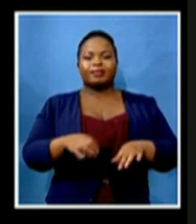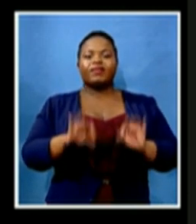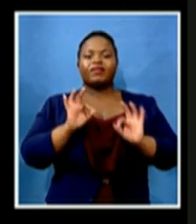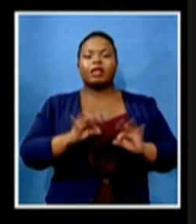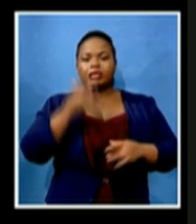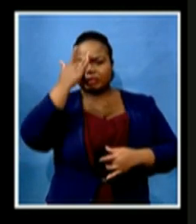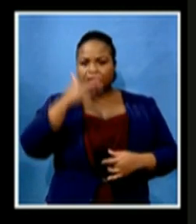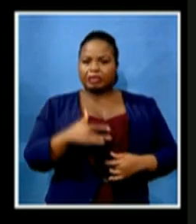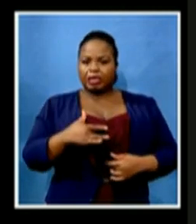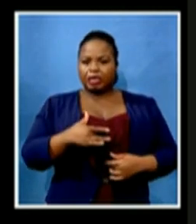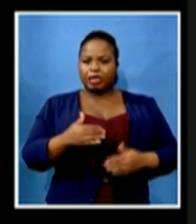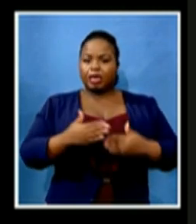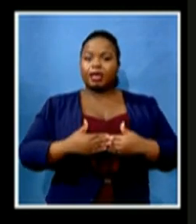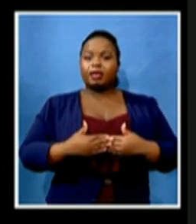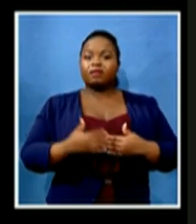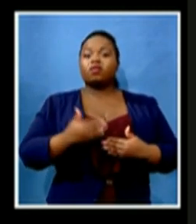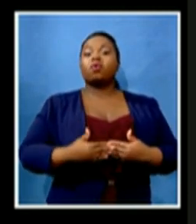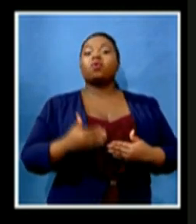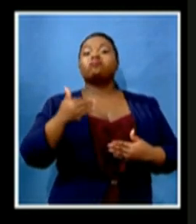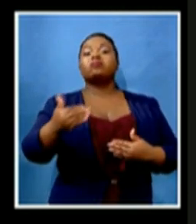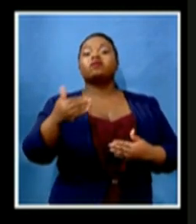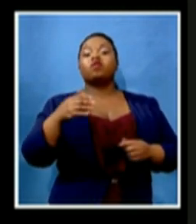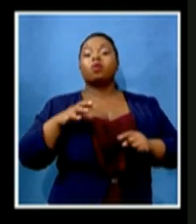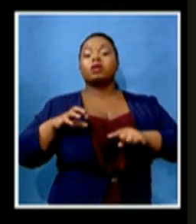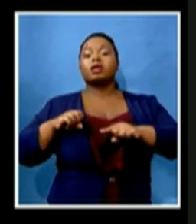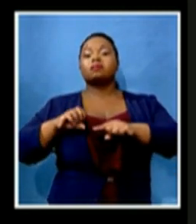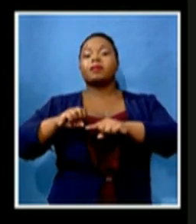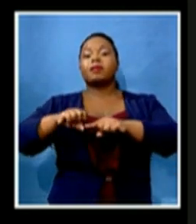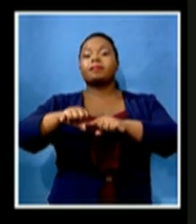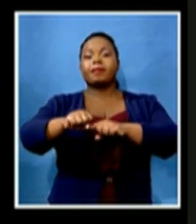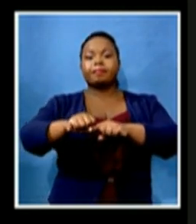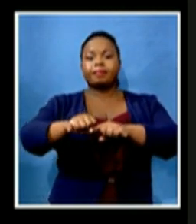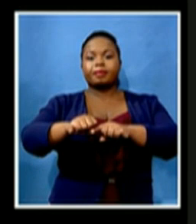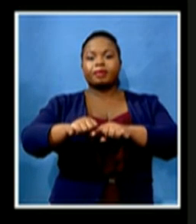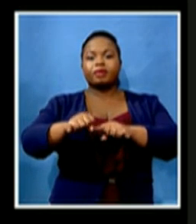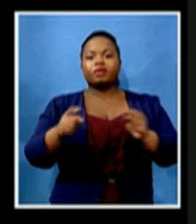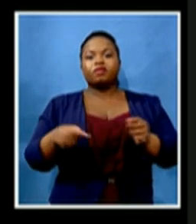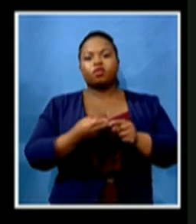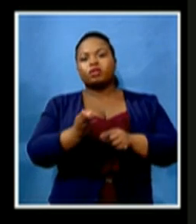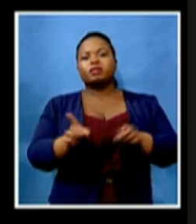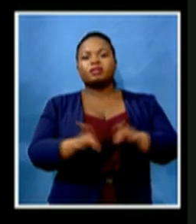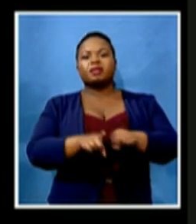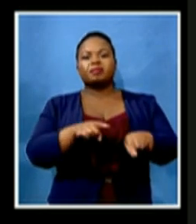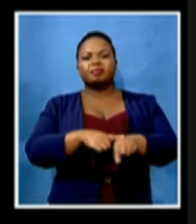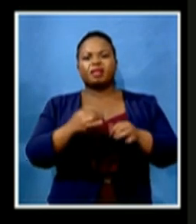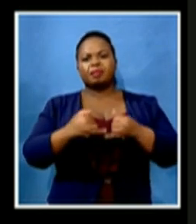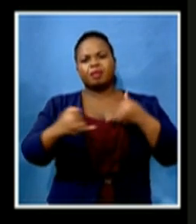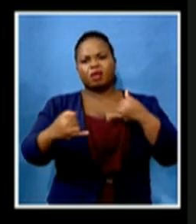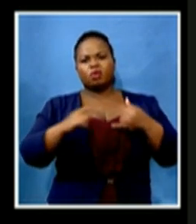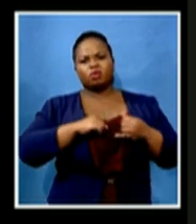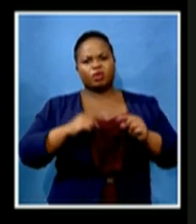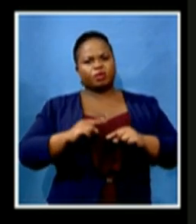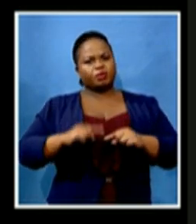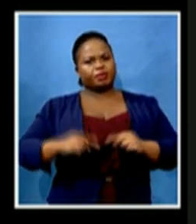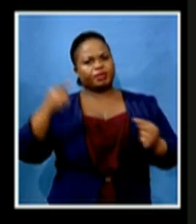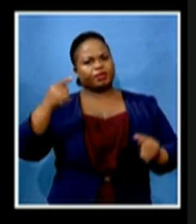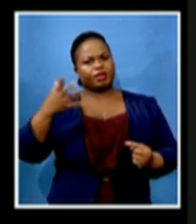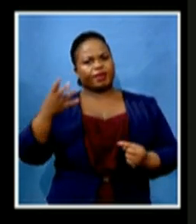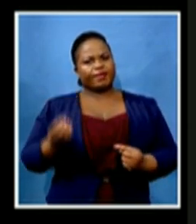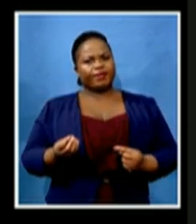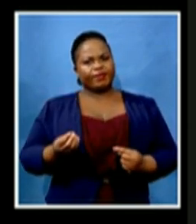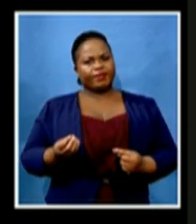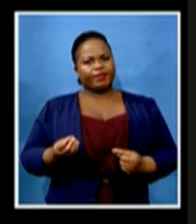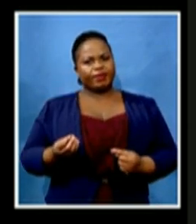detected cases across that same timeline? Because there seems to be a difference between those, and it's not coming across very clearly.